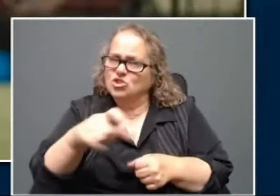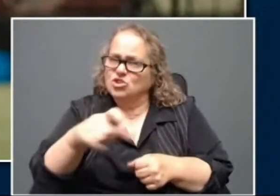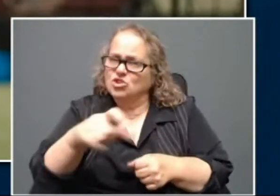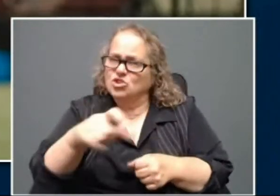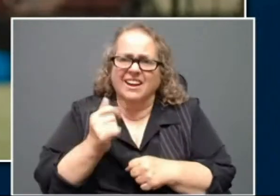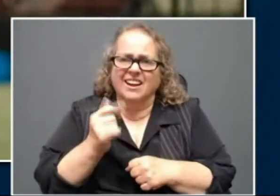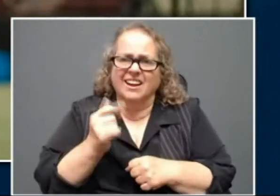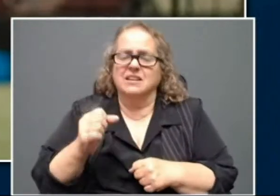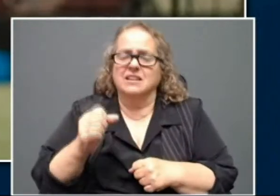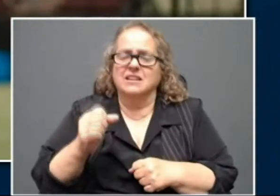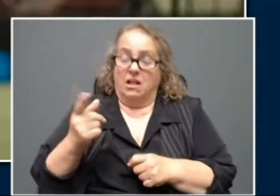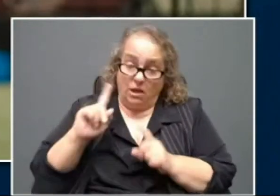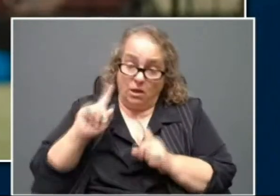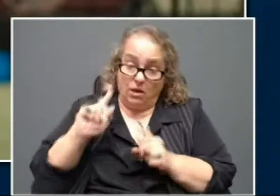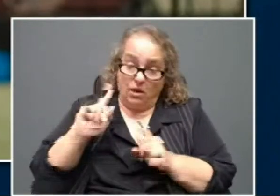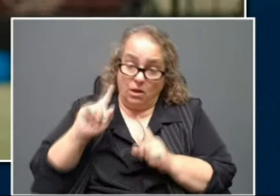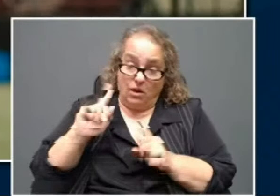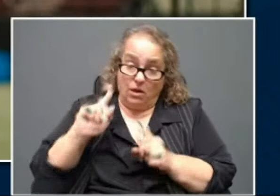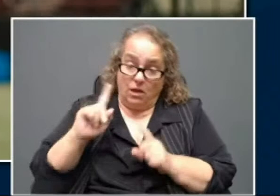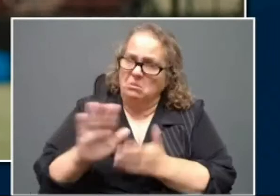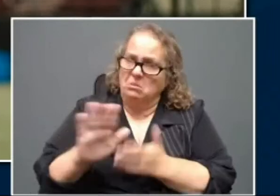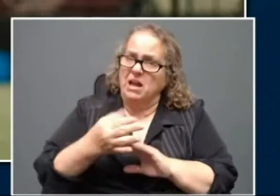they went to school and they're experts in their